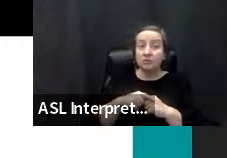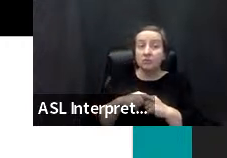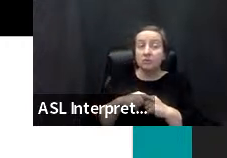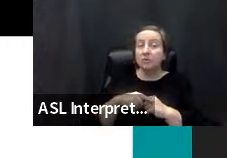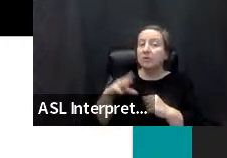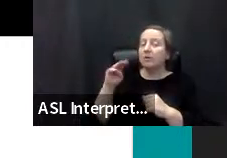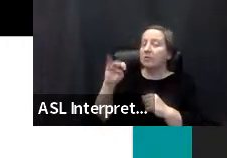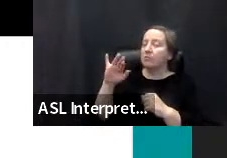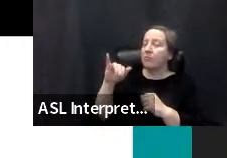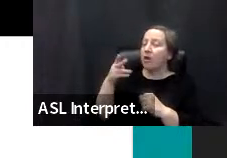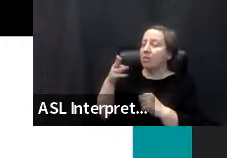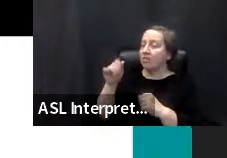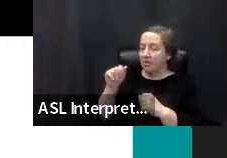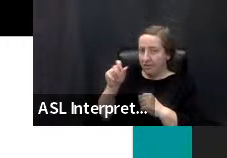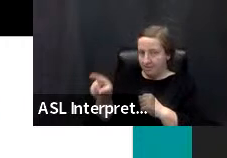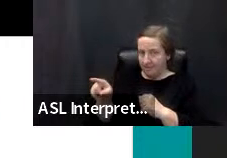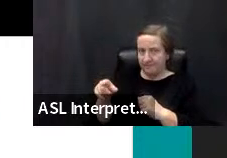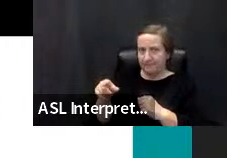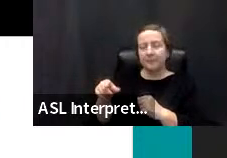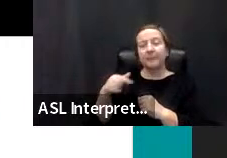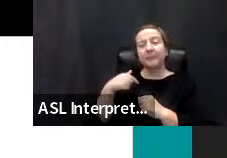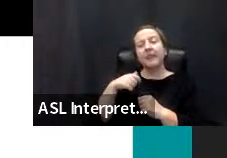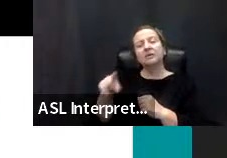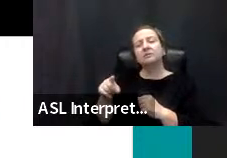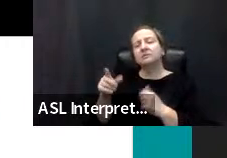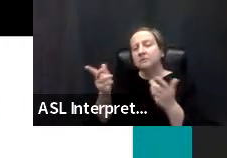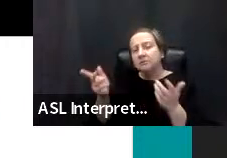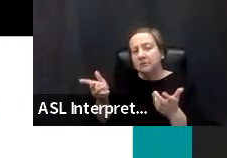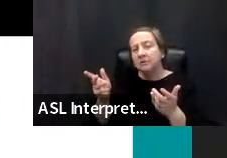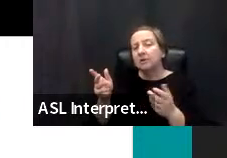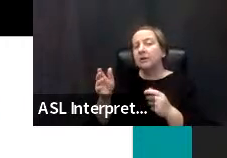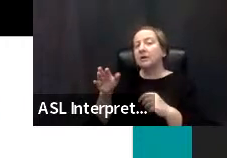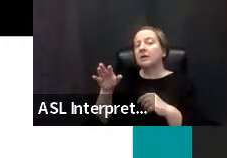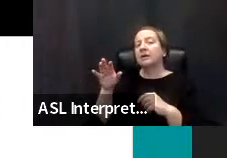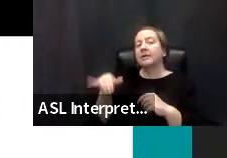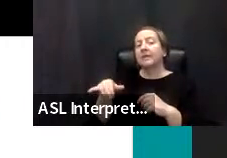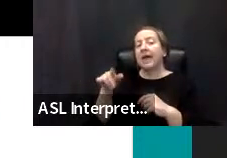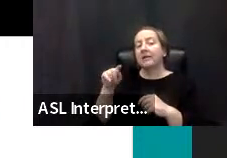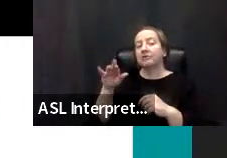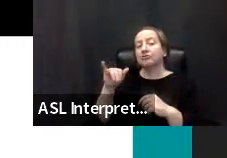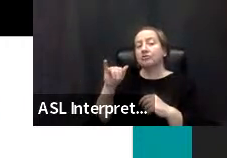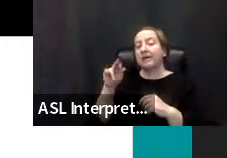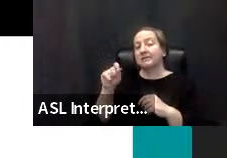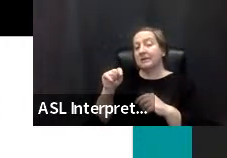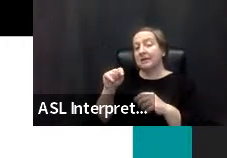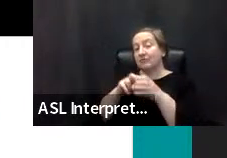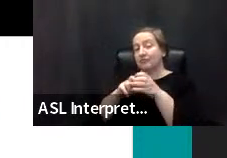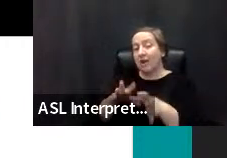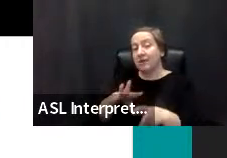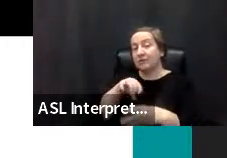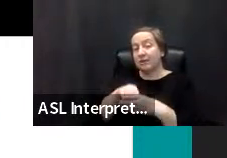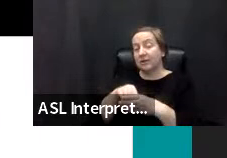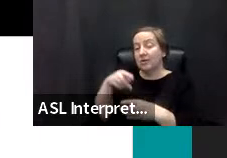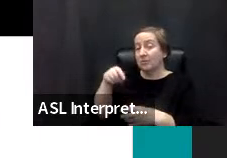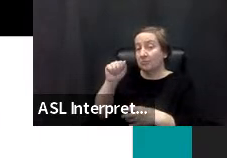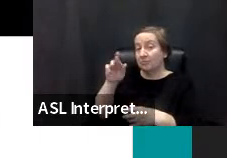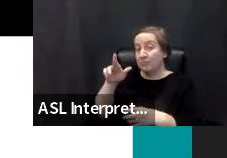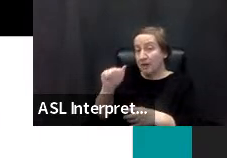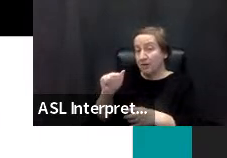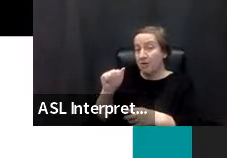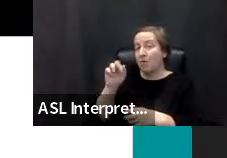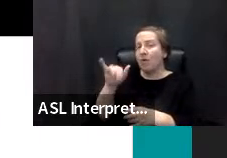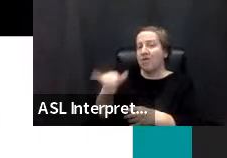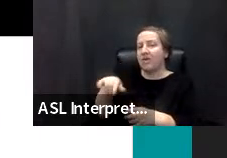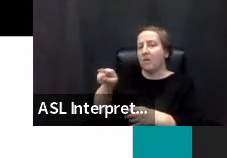Yes, I had a question as to whether the transit ridership includes paratransit or are these fixed